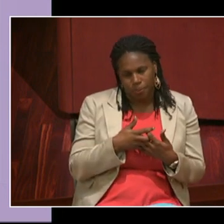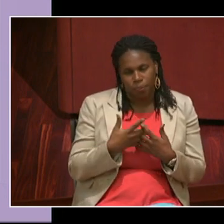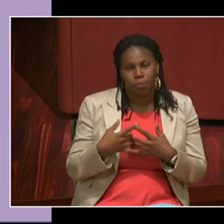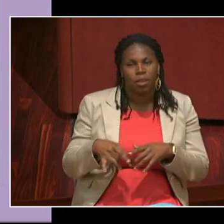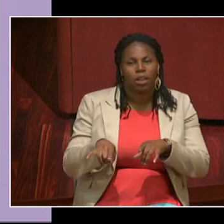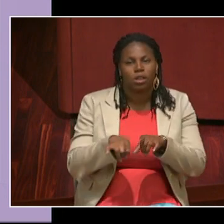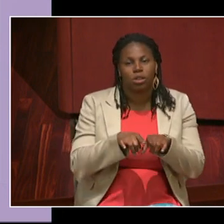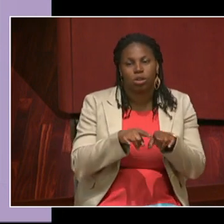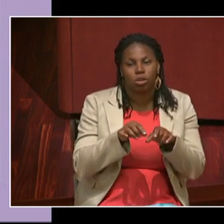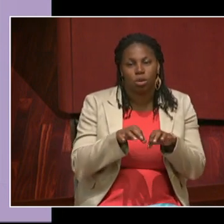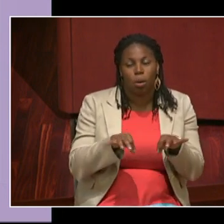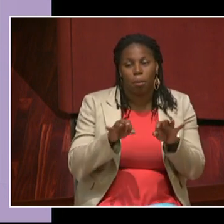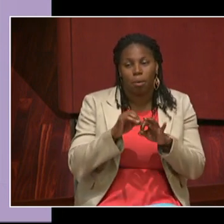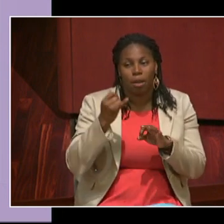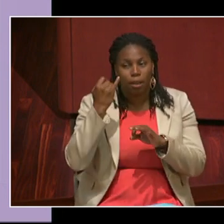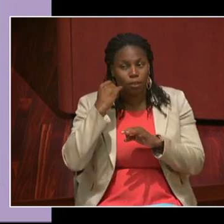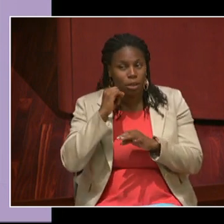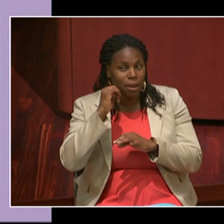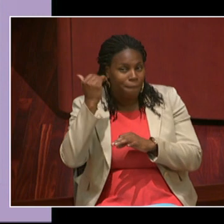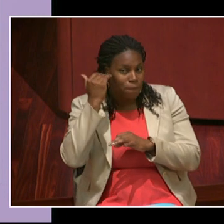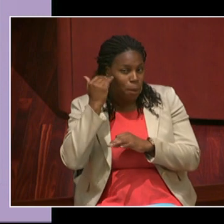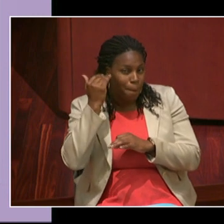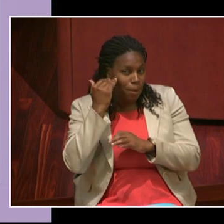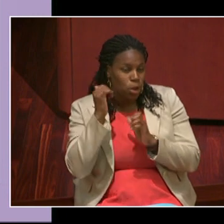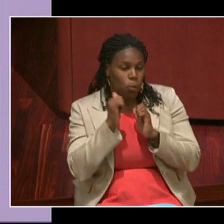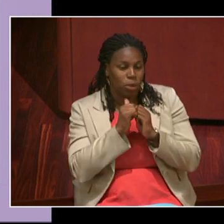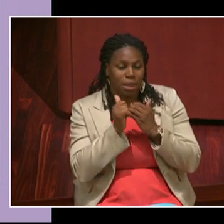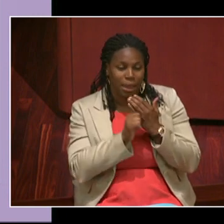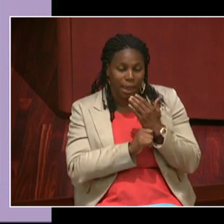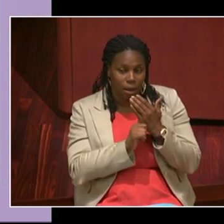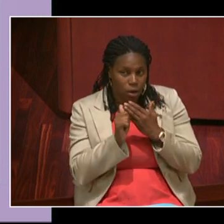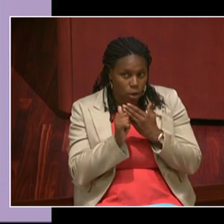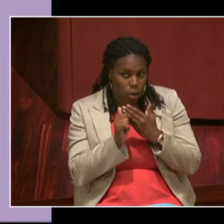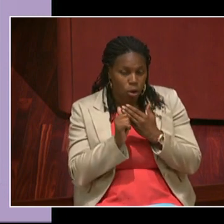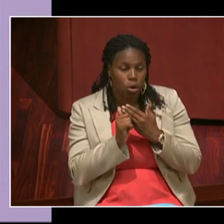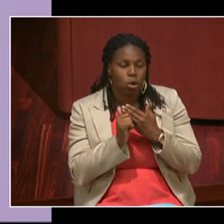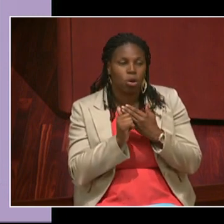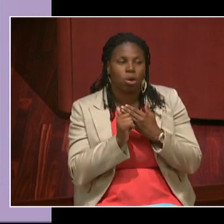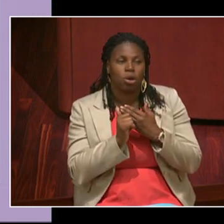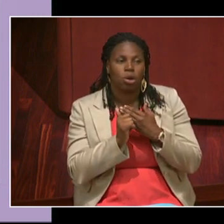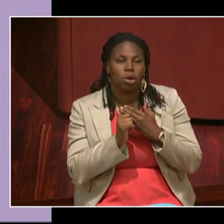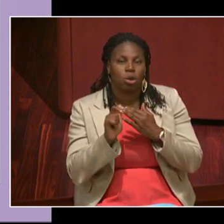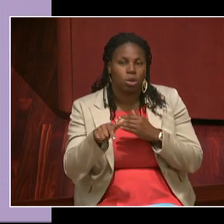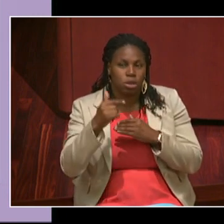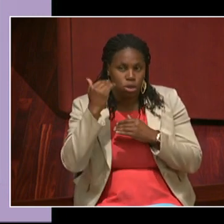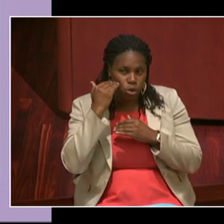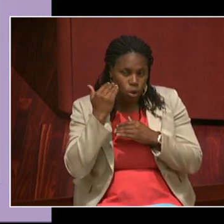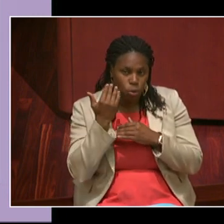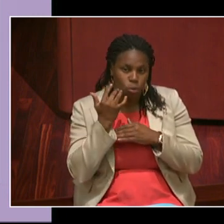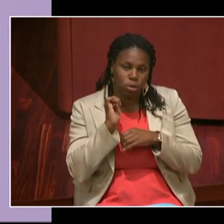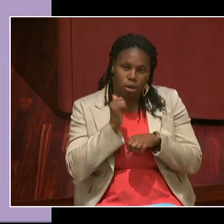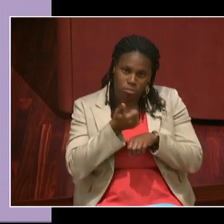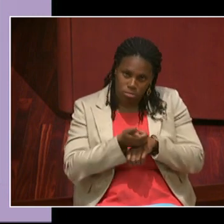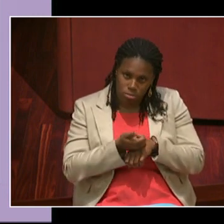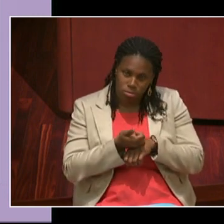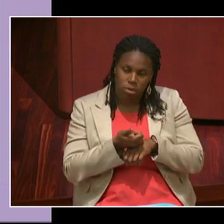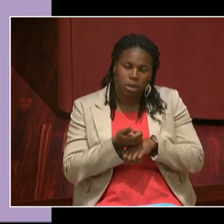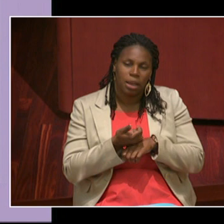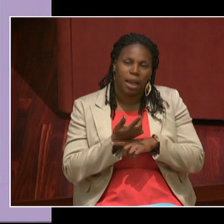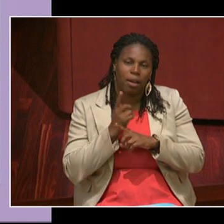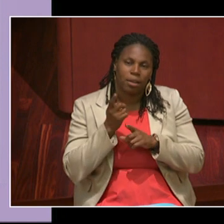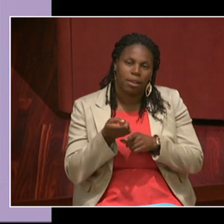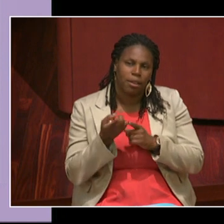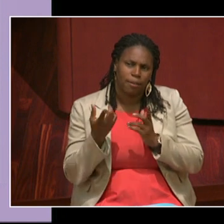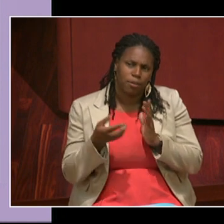if you're not familiar with our online catalog, to kind of familiarize yourself with the formatting of the results that are going to populate. So I'll give you a